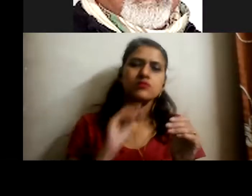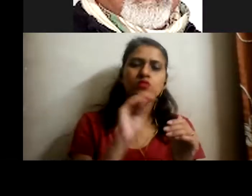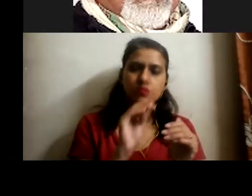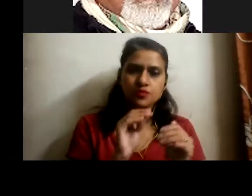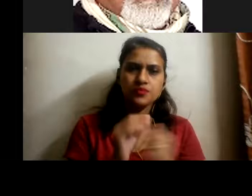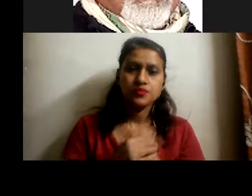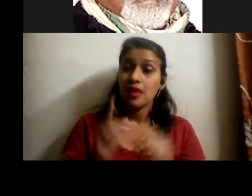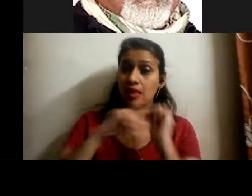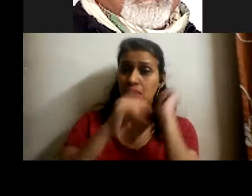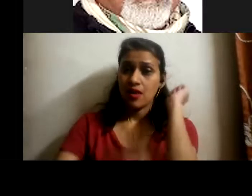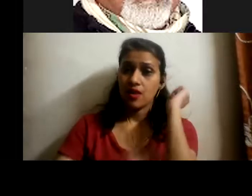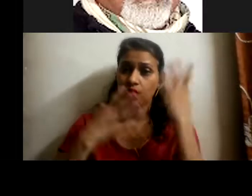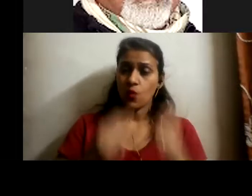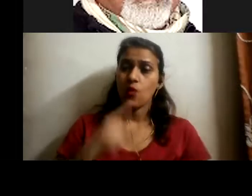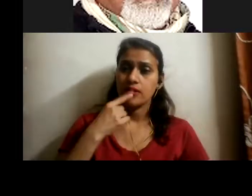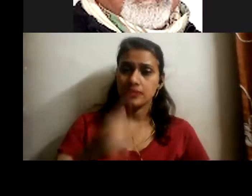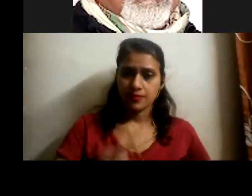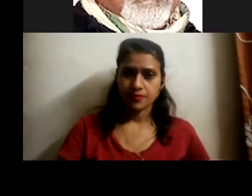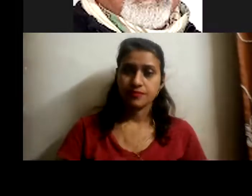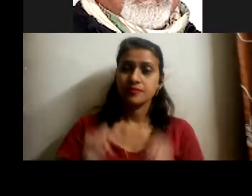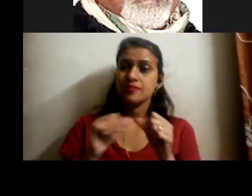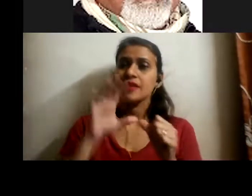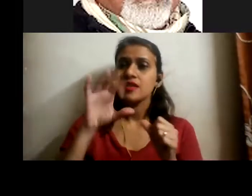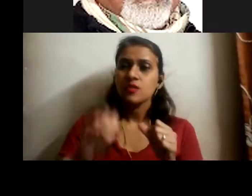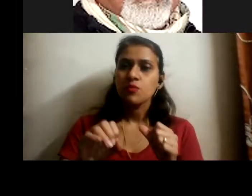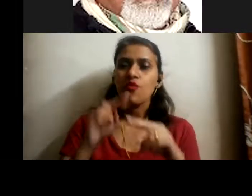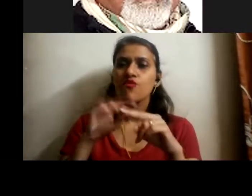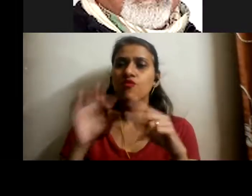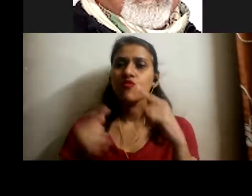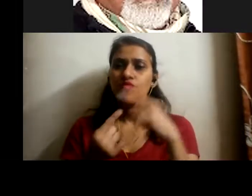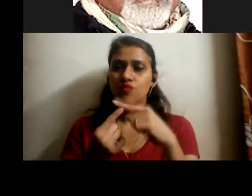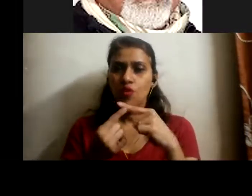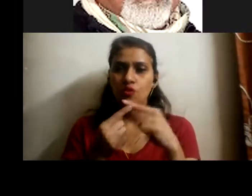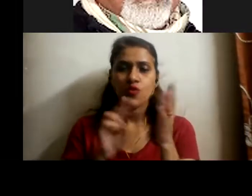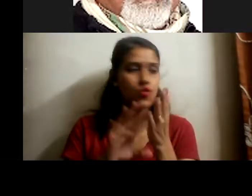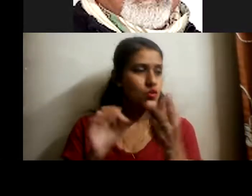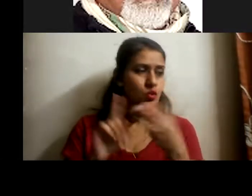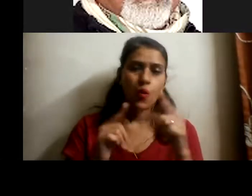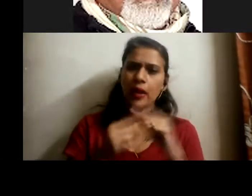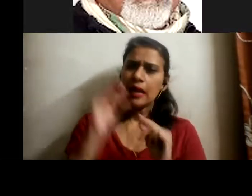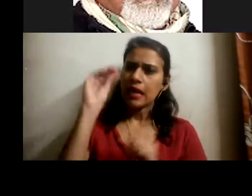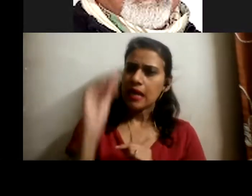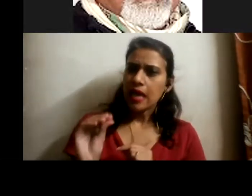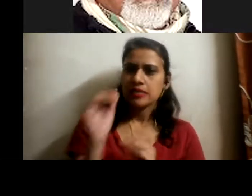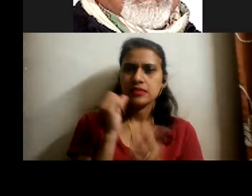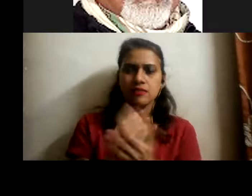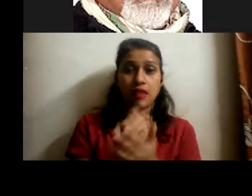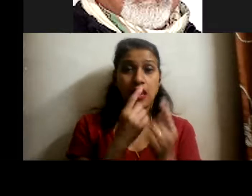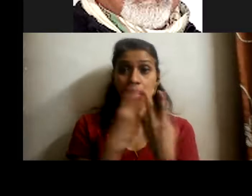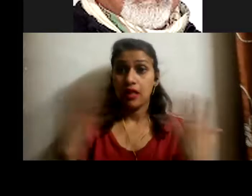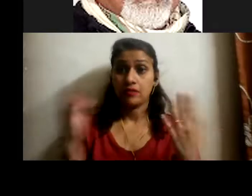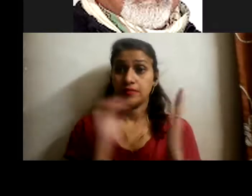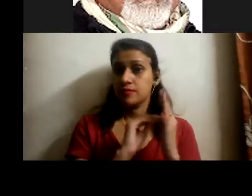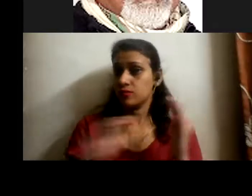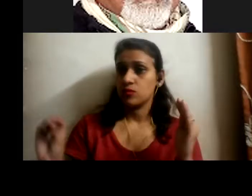mentioned, you cannot use excessive footnotes in case commentary. It should be very limited, max to max you can cite